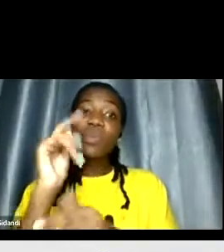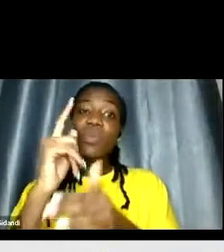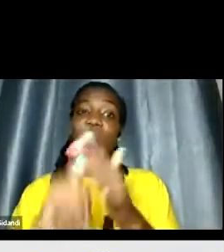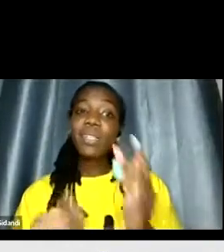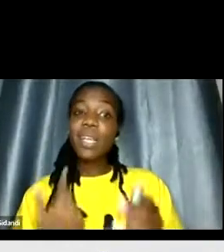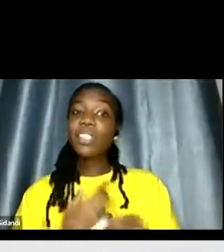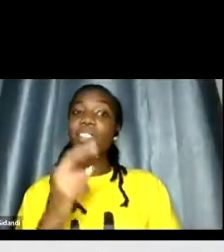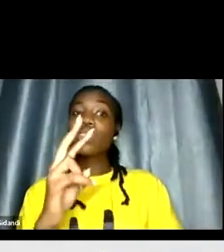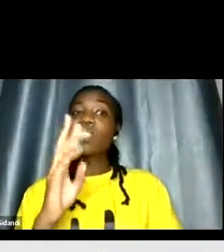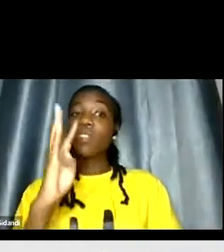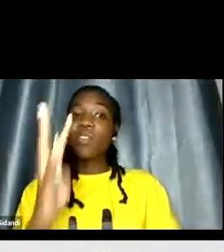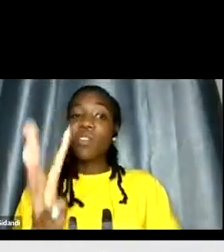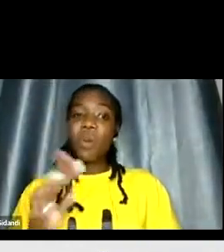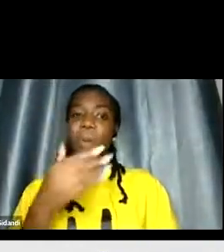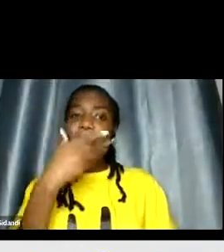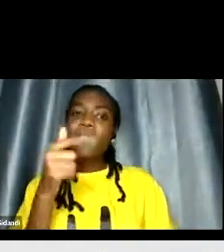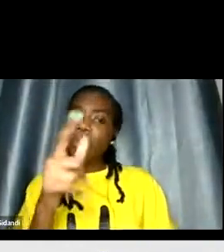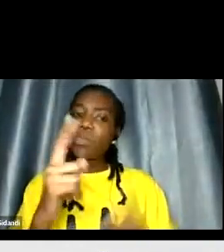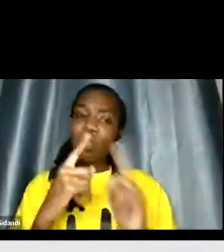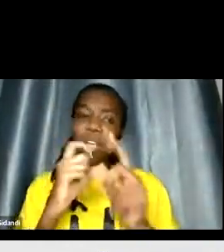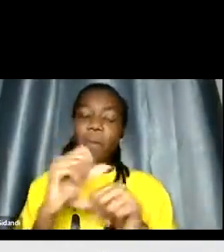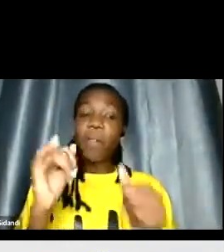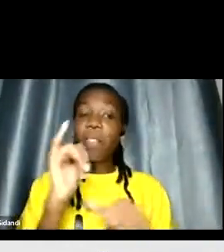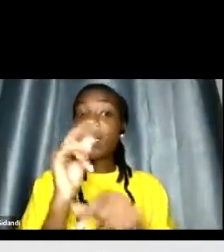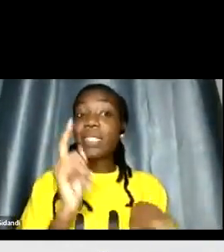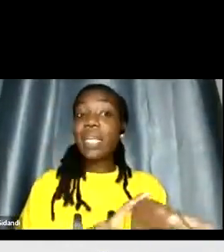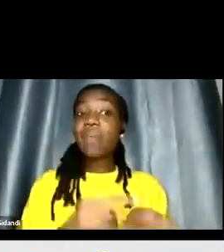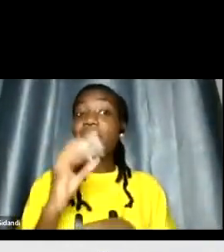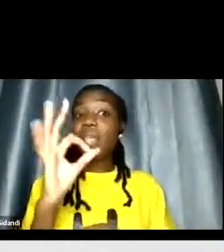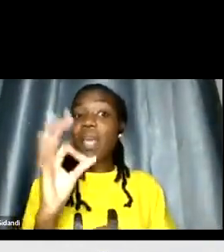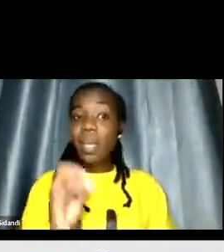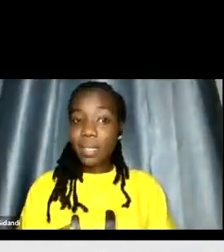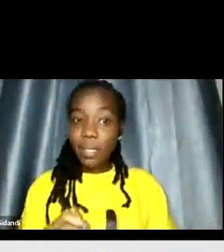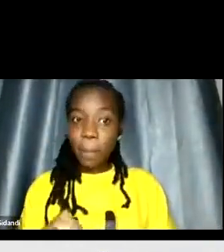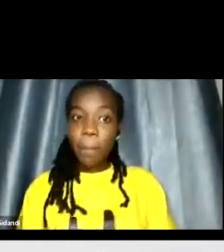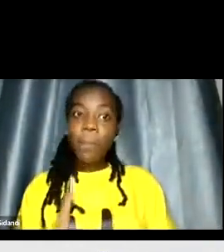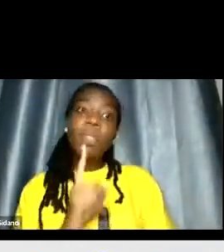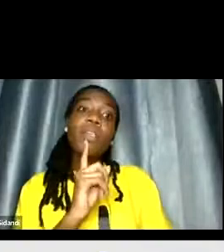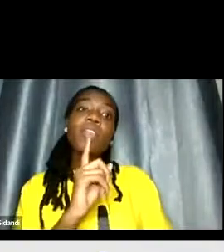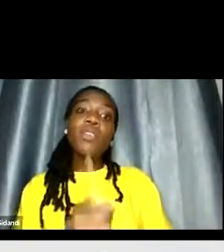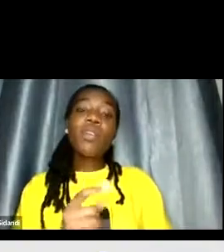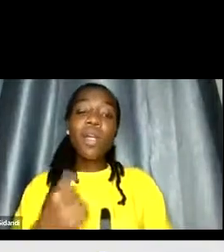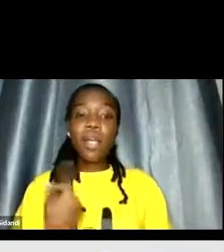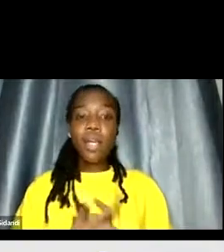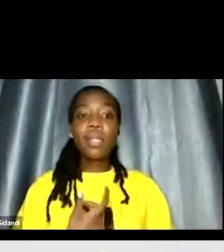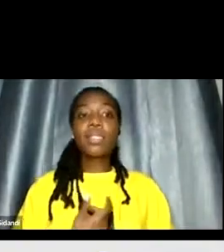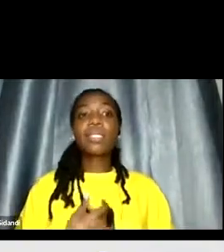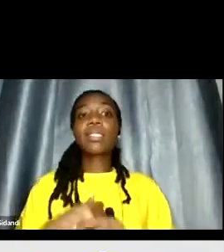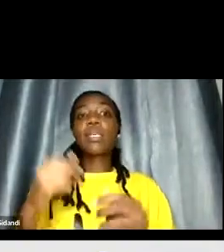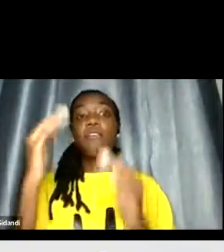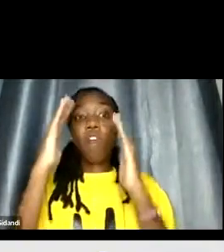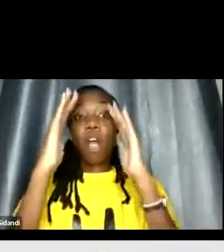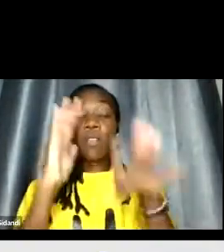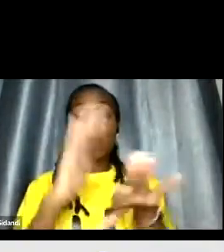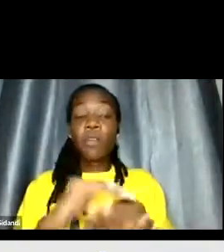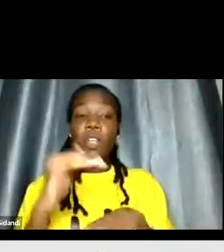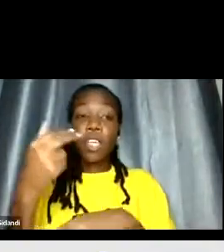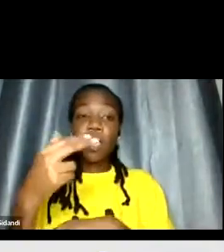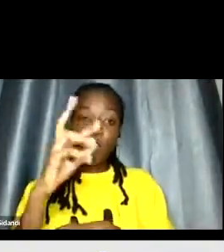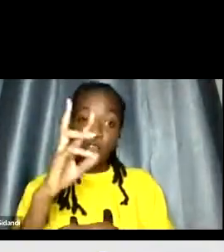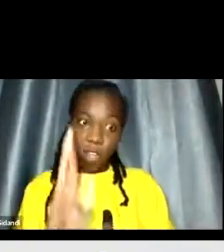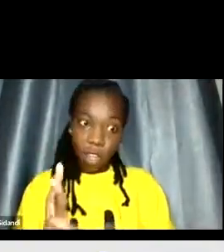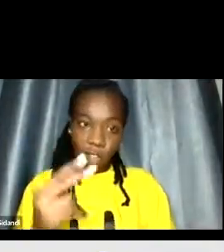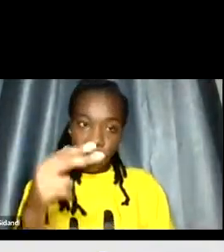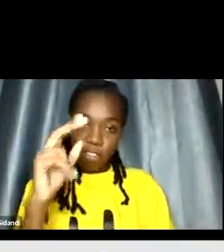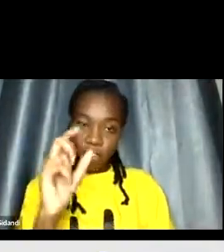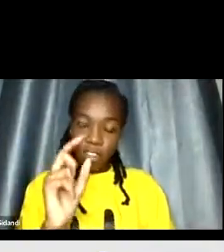we talk about it when we hit 30? So yeah, we are still here. And remember, July, we are focusing on HRs. It's our HR month. So we